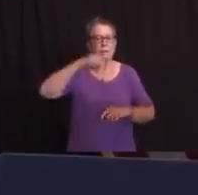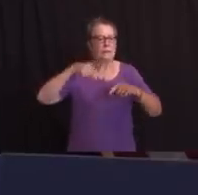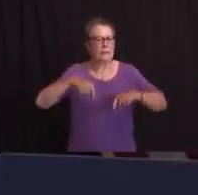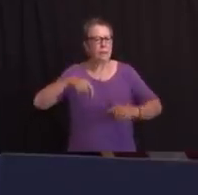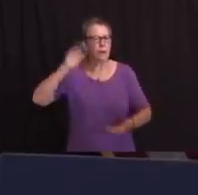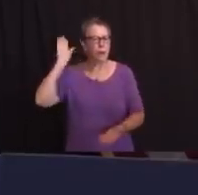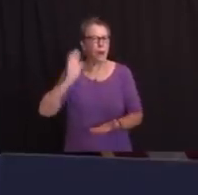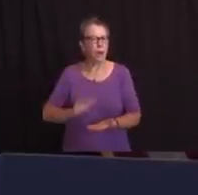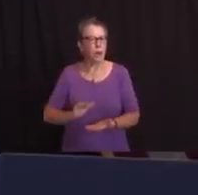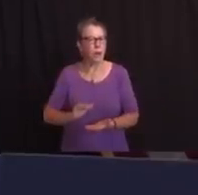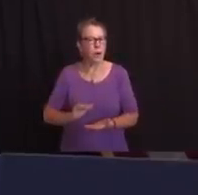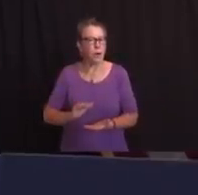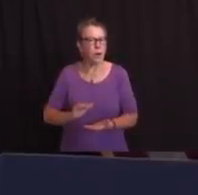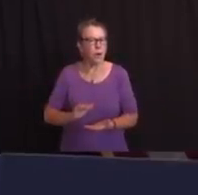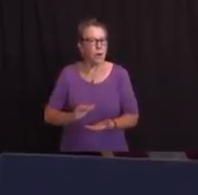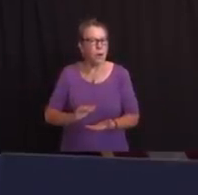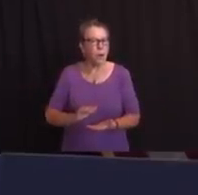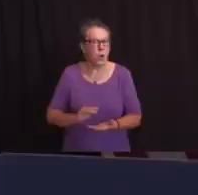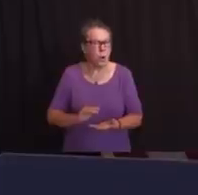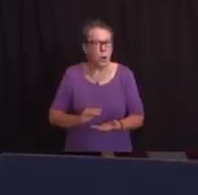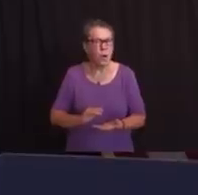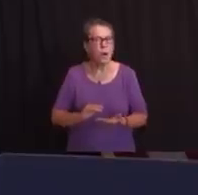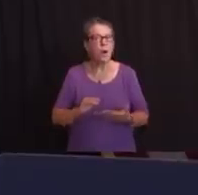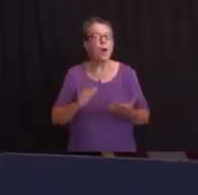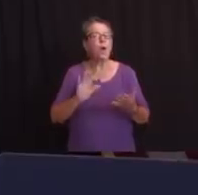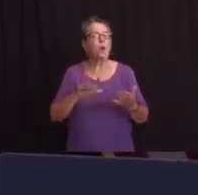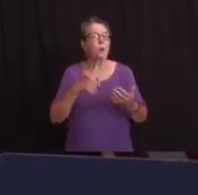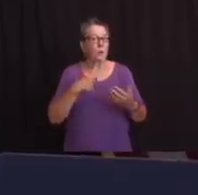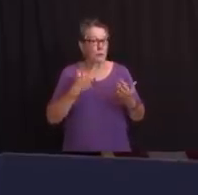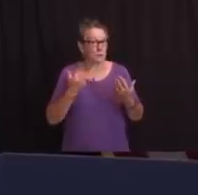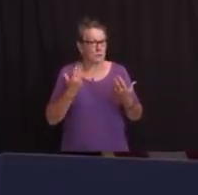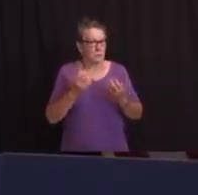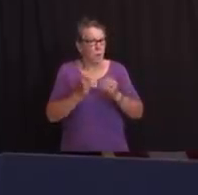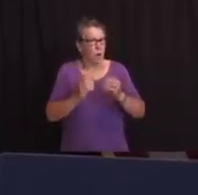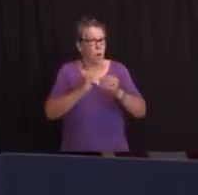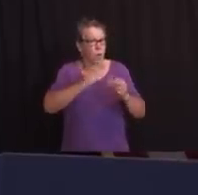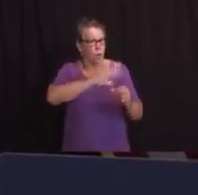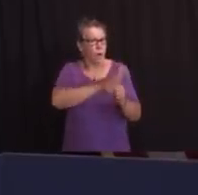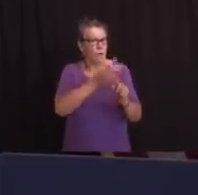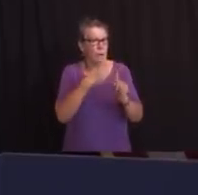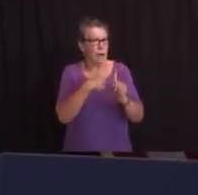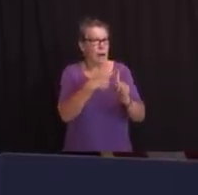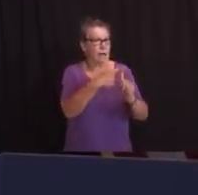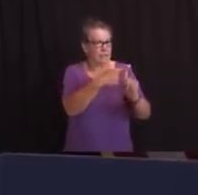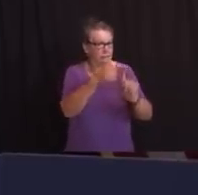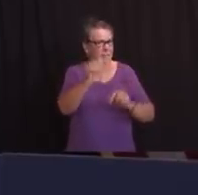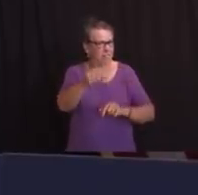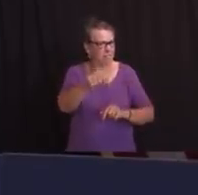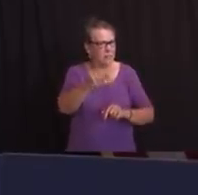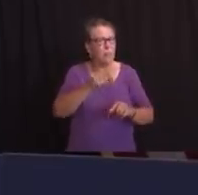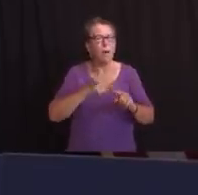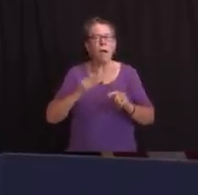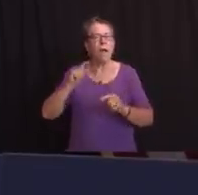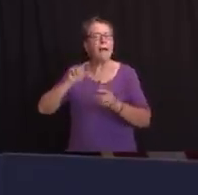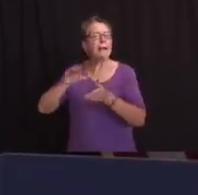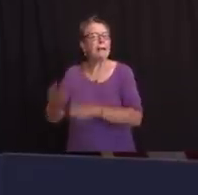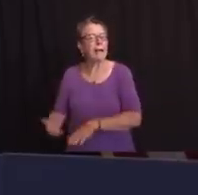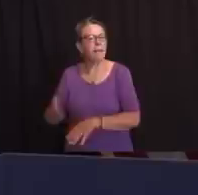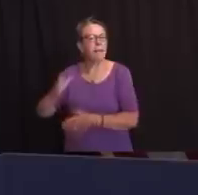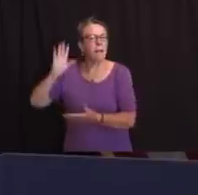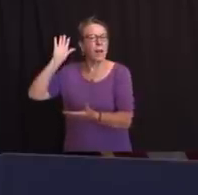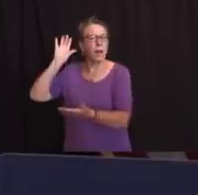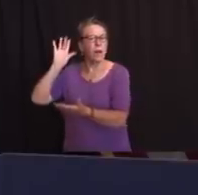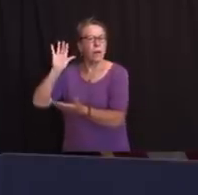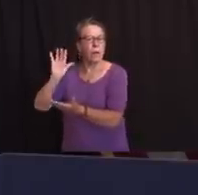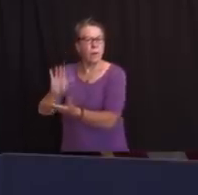over the last couple of weeks. And then the On question- vaxxed yeah. versus unvaxxed, there's a reporting mechanism